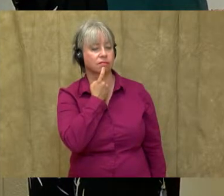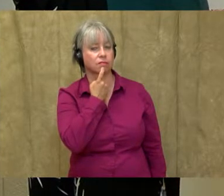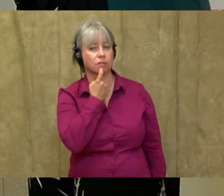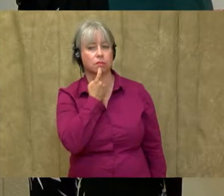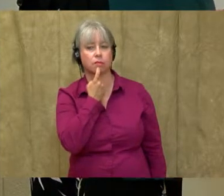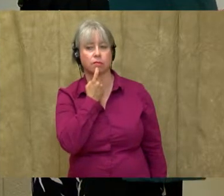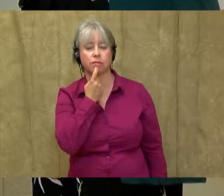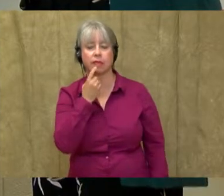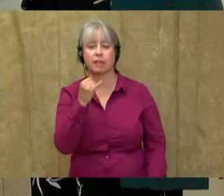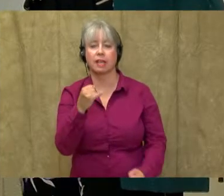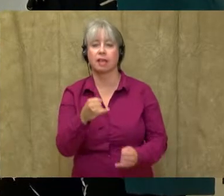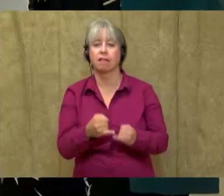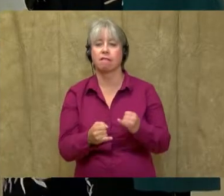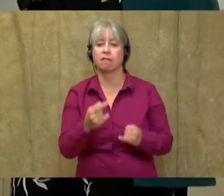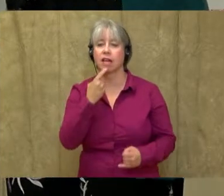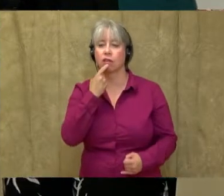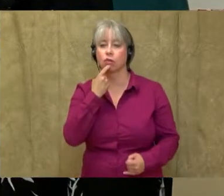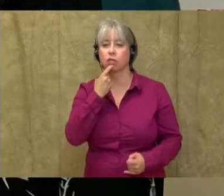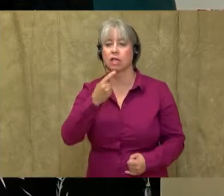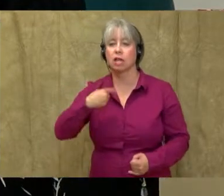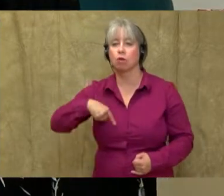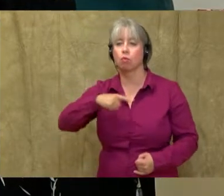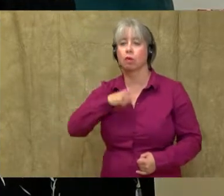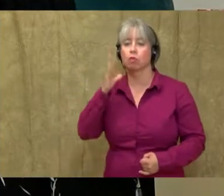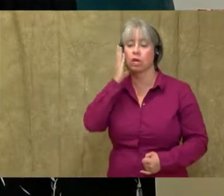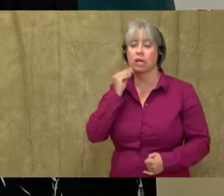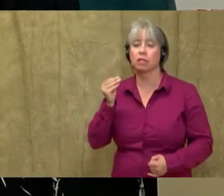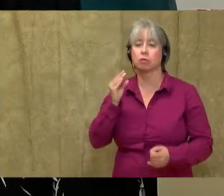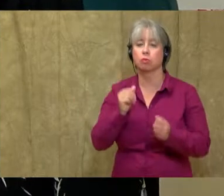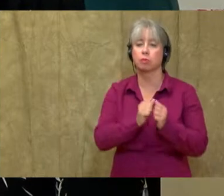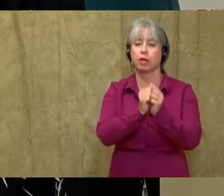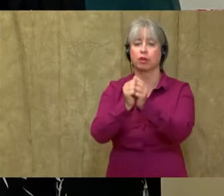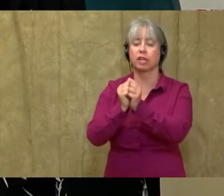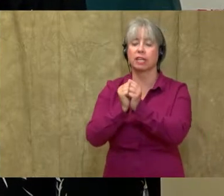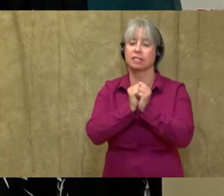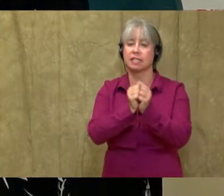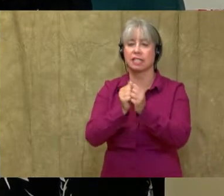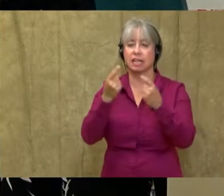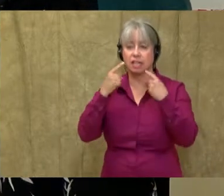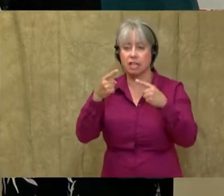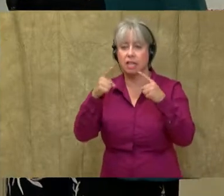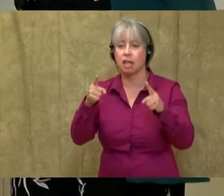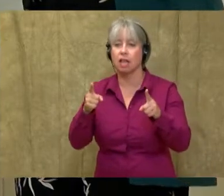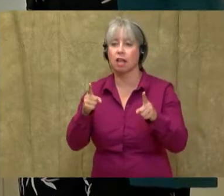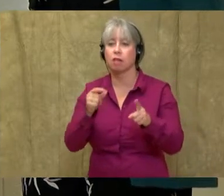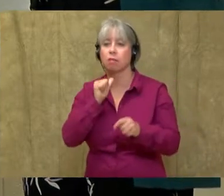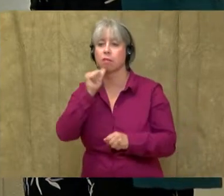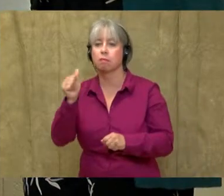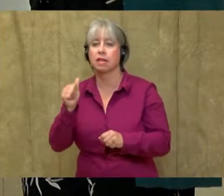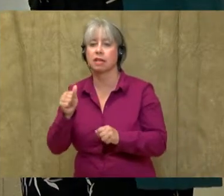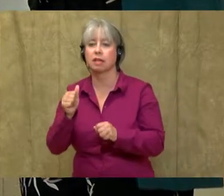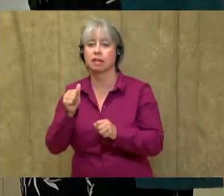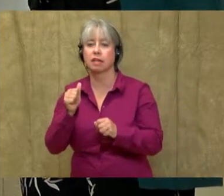Her final declaration is, we will get through this together. We will just not do it with each other. Now